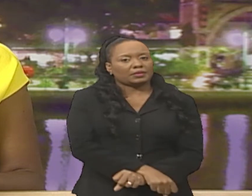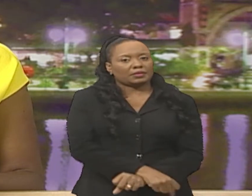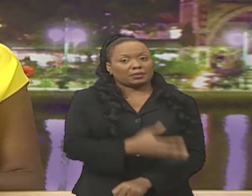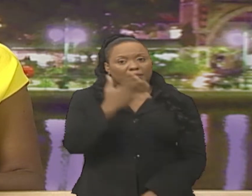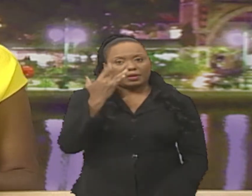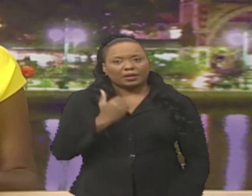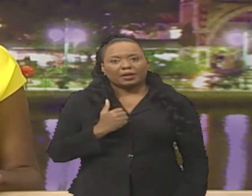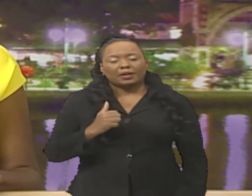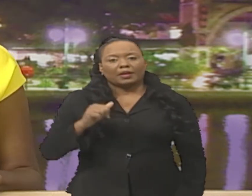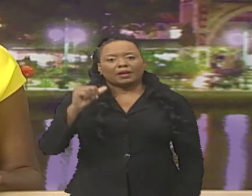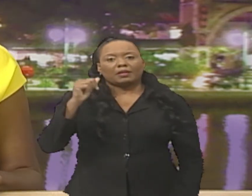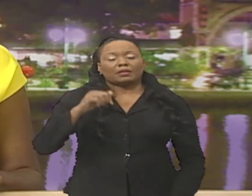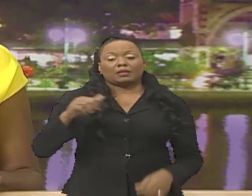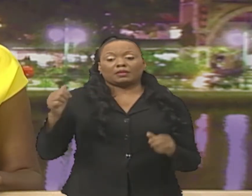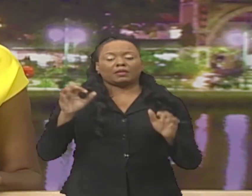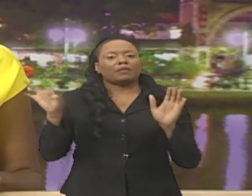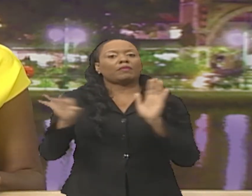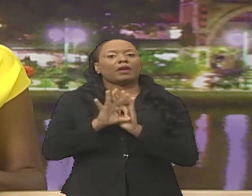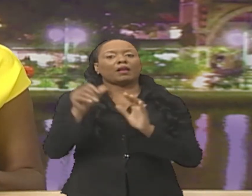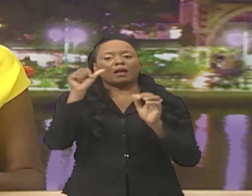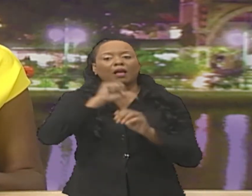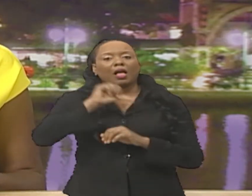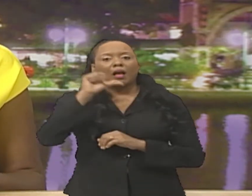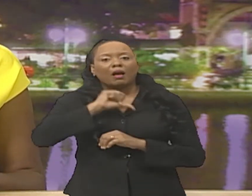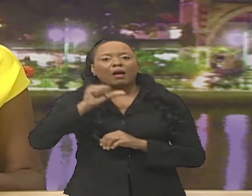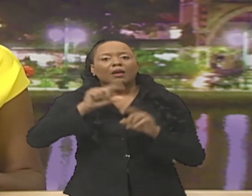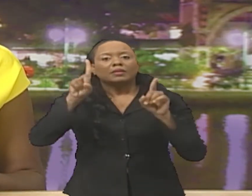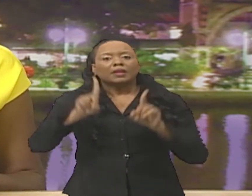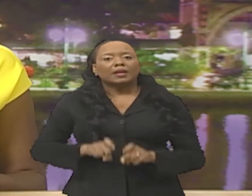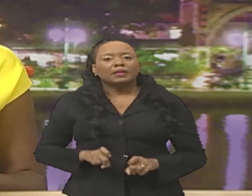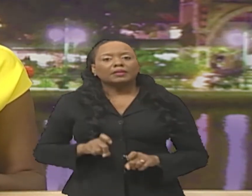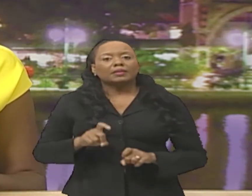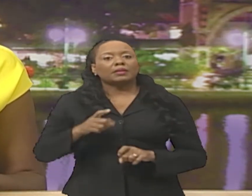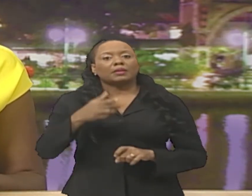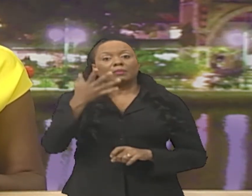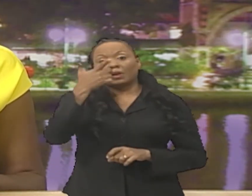an alcohol test which was administered after a fatal accident.